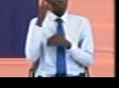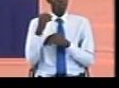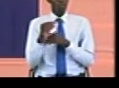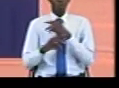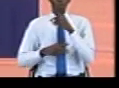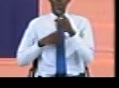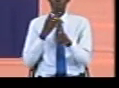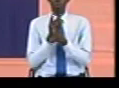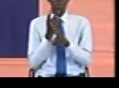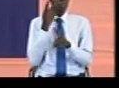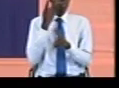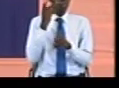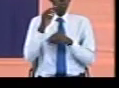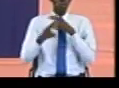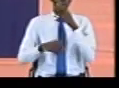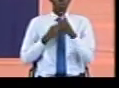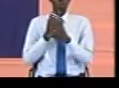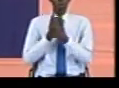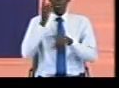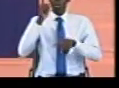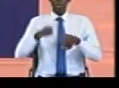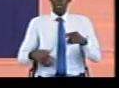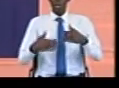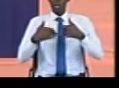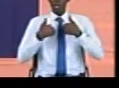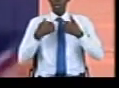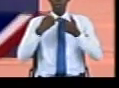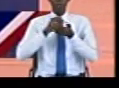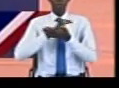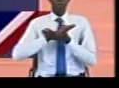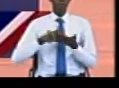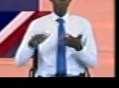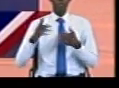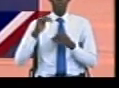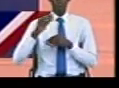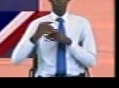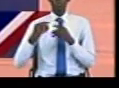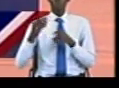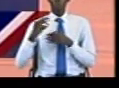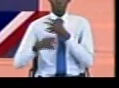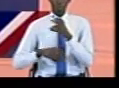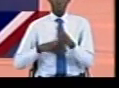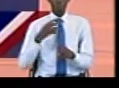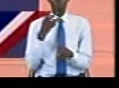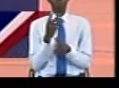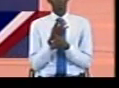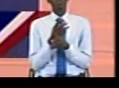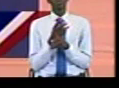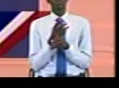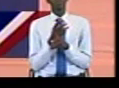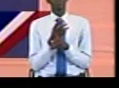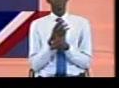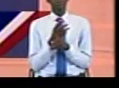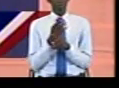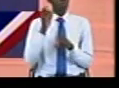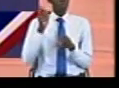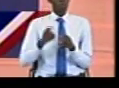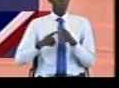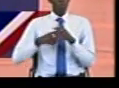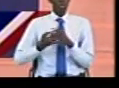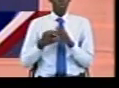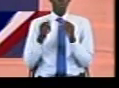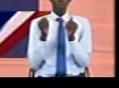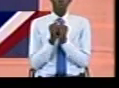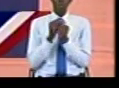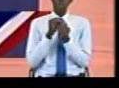world cannot have sanctification. The world can have salvation. They have to start there. When you start school, you have to